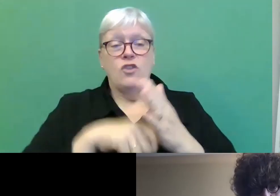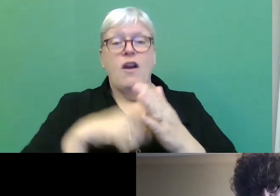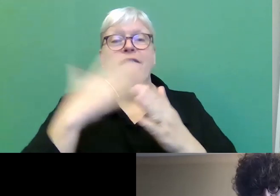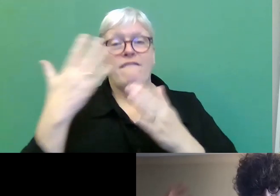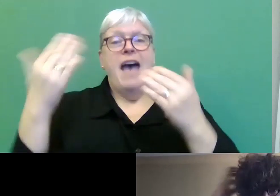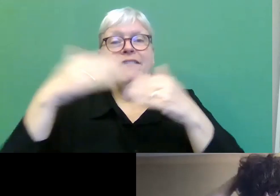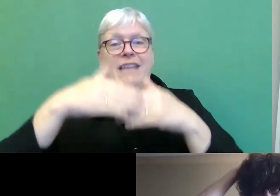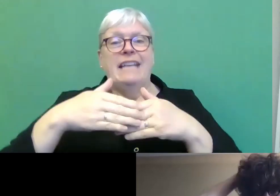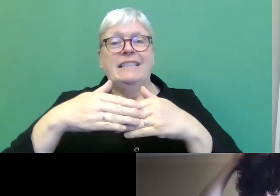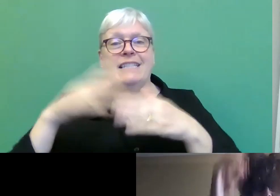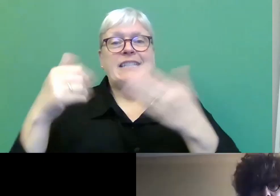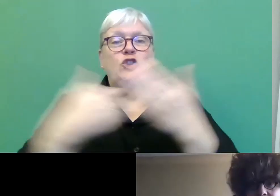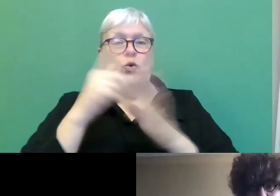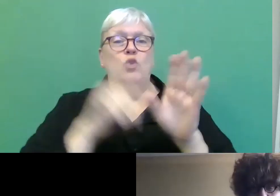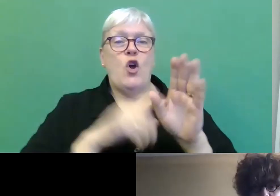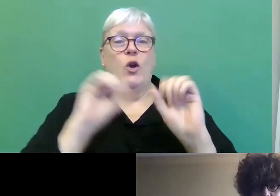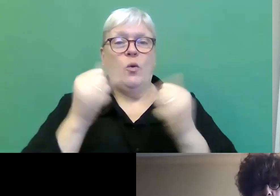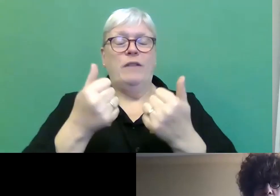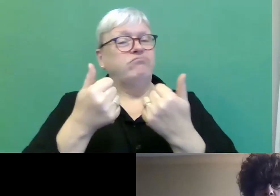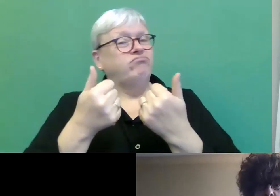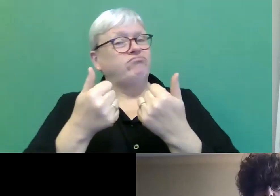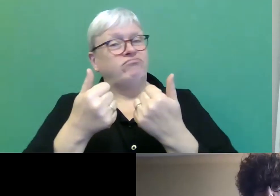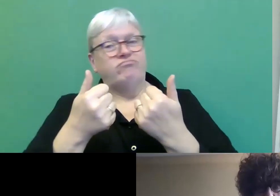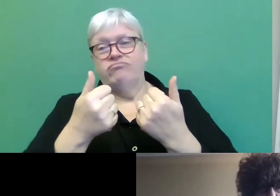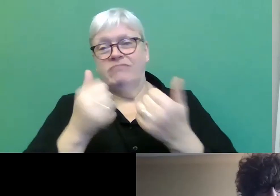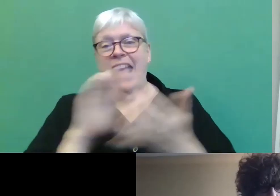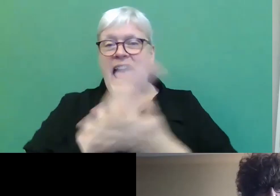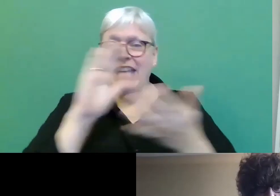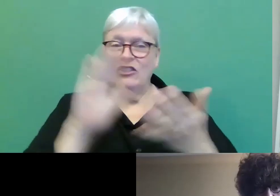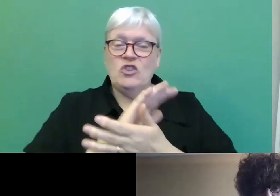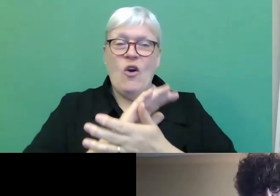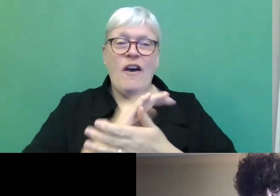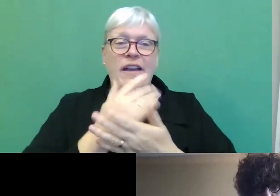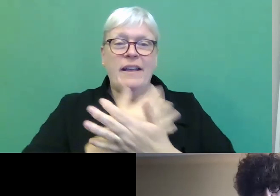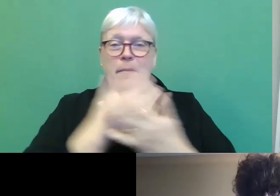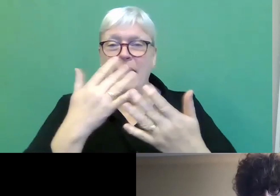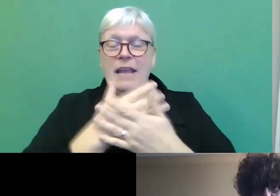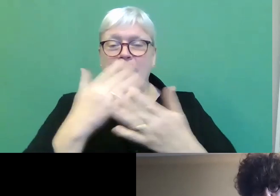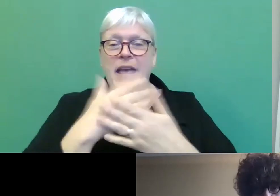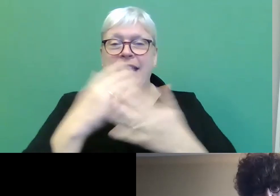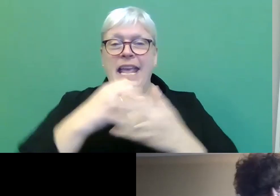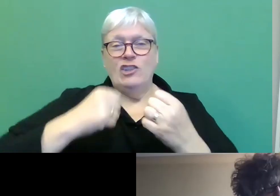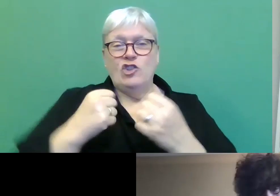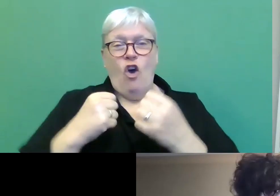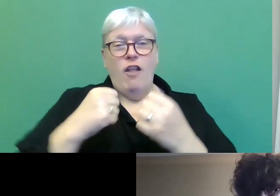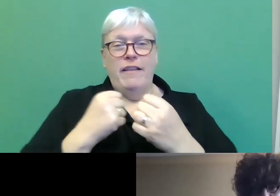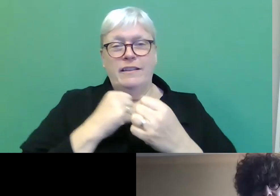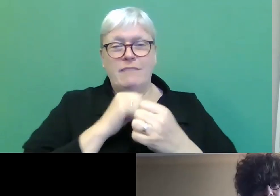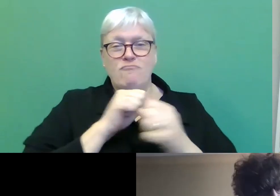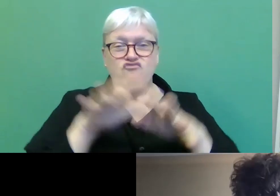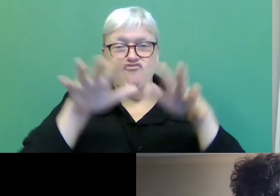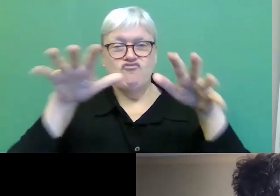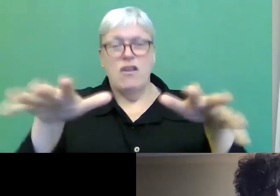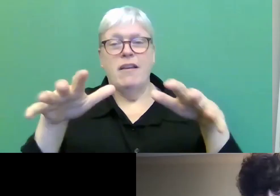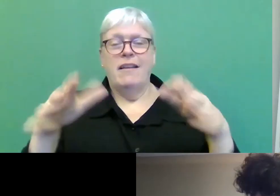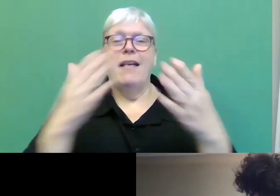when I'm out there too, which will be great. Wow. Enjoy it. Lots of Scottish diaspora at all the shows, which is good. Love